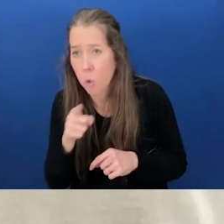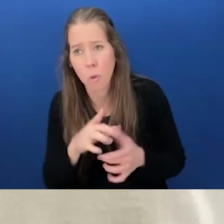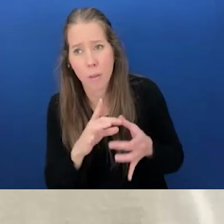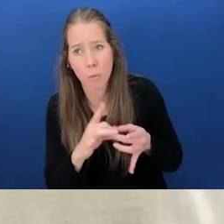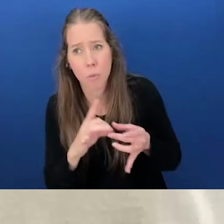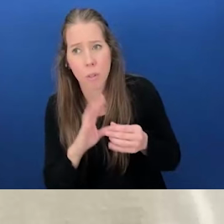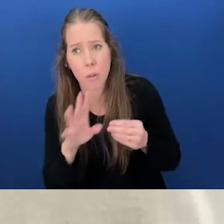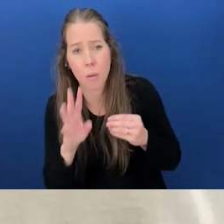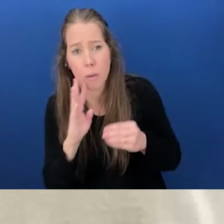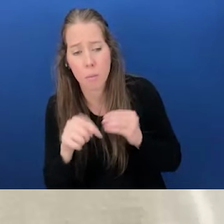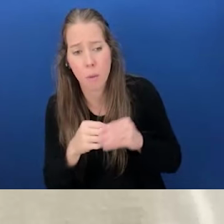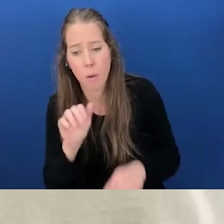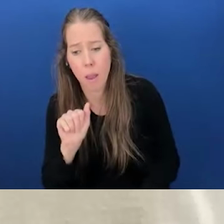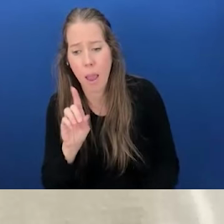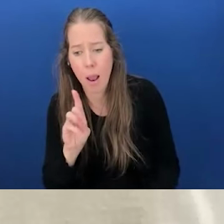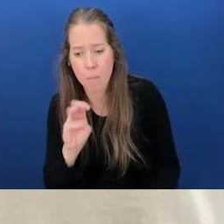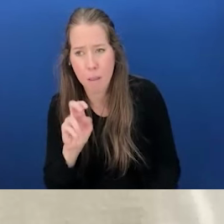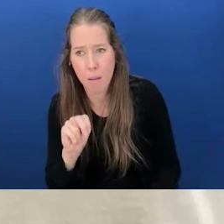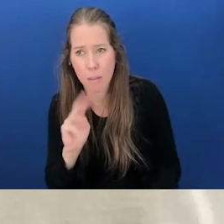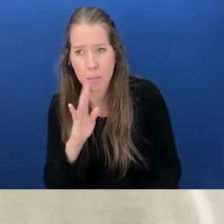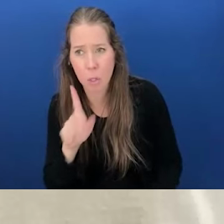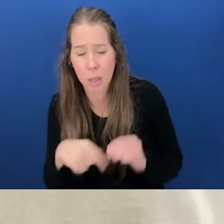or like when you were saying admin, are we talking